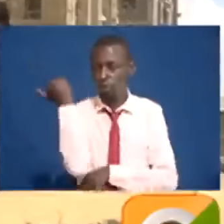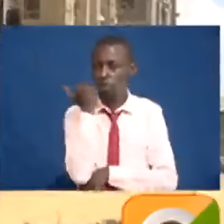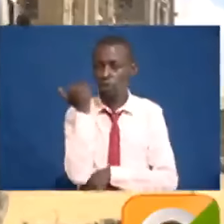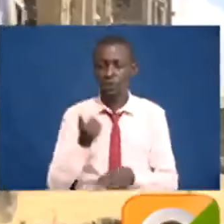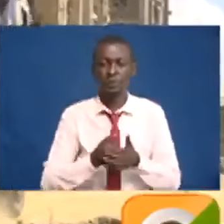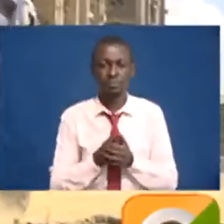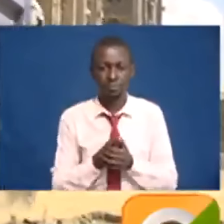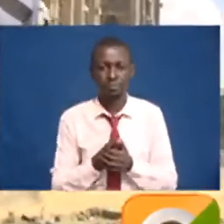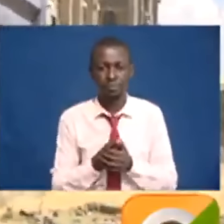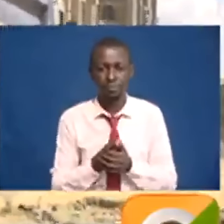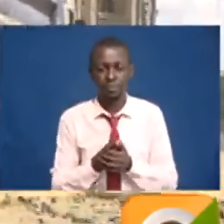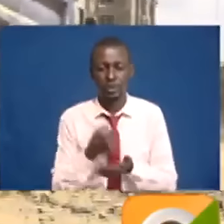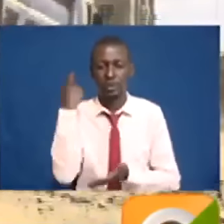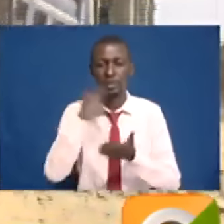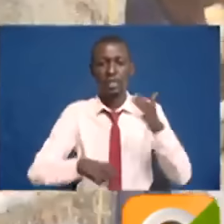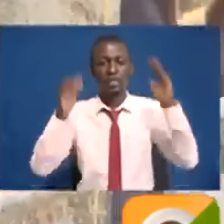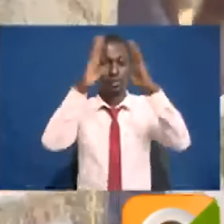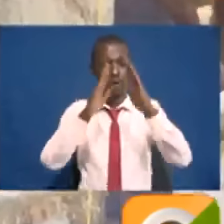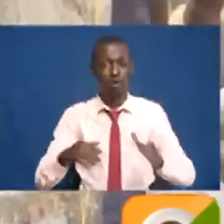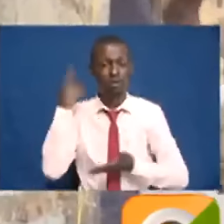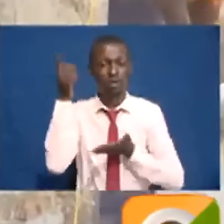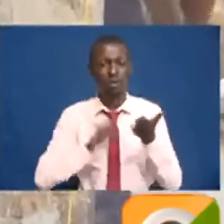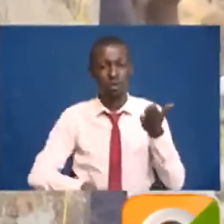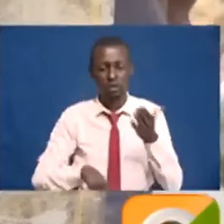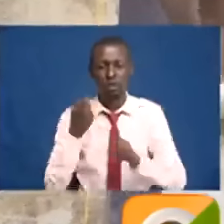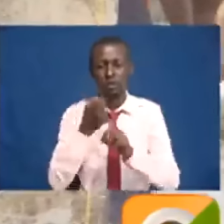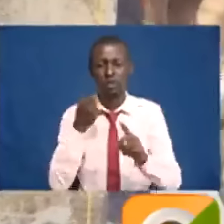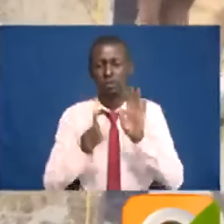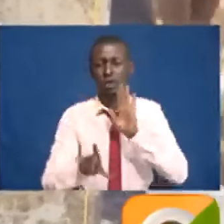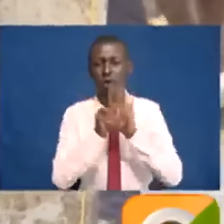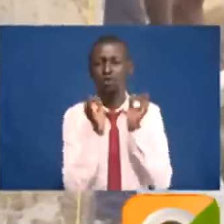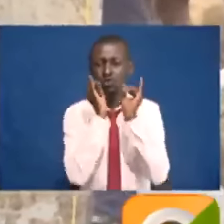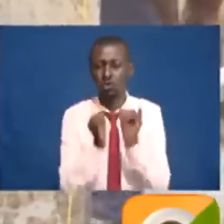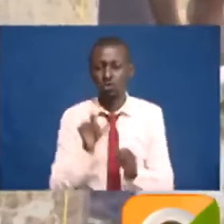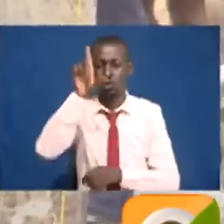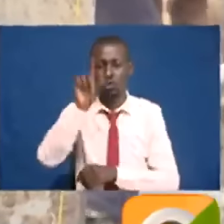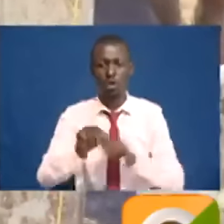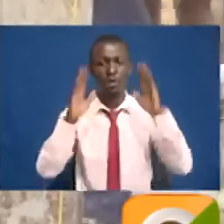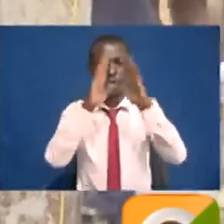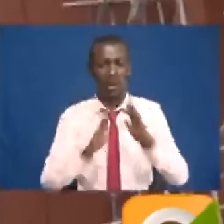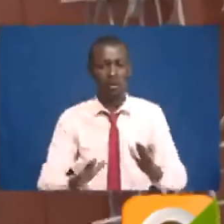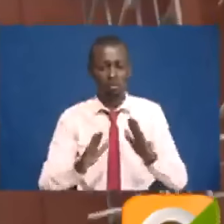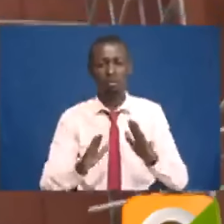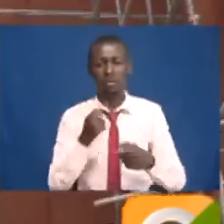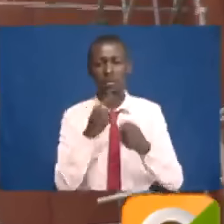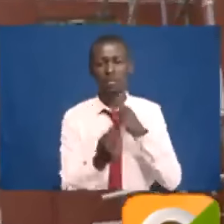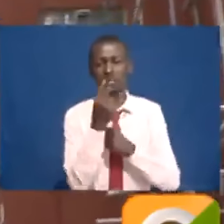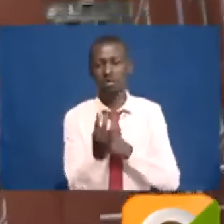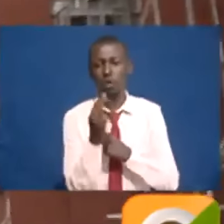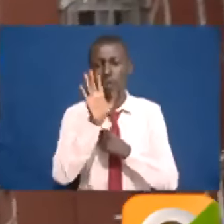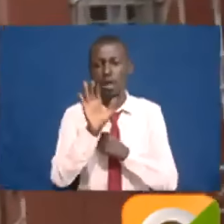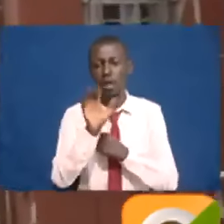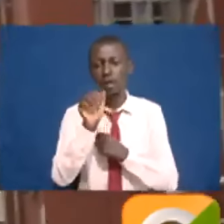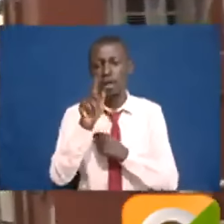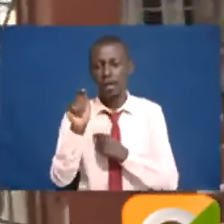As to the housing tax, the judges found that since a new law, the Affordable Housing Act of 2024, has since been